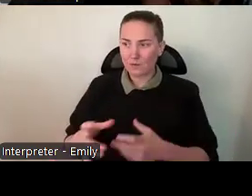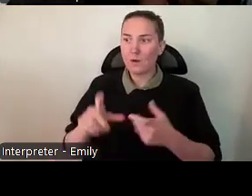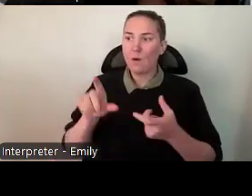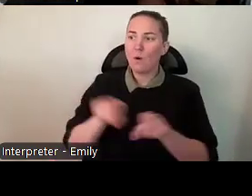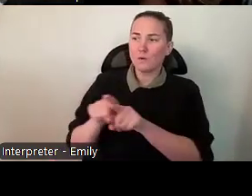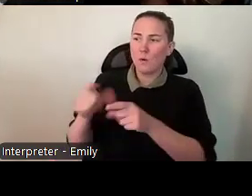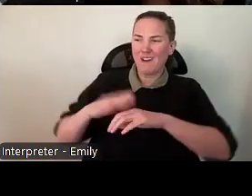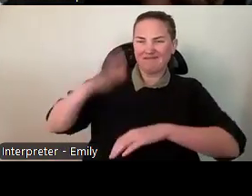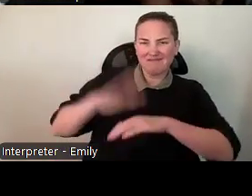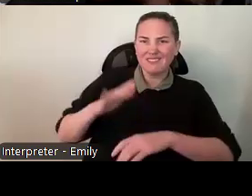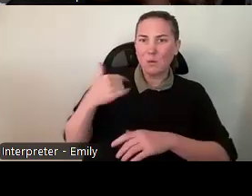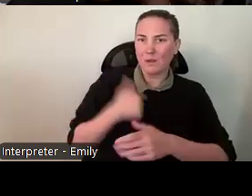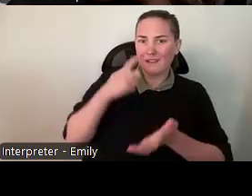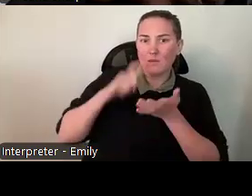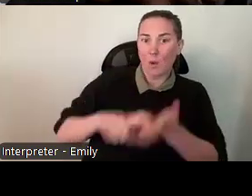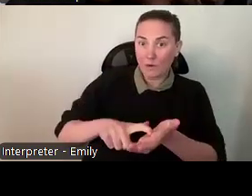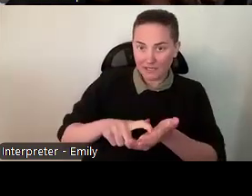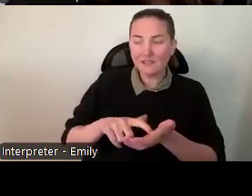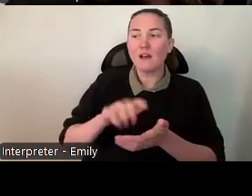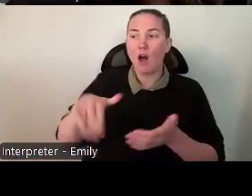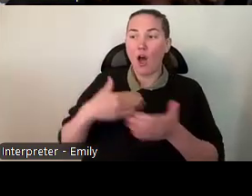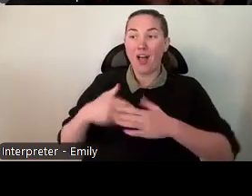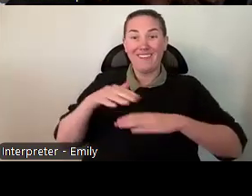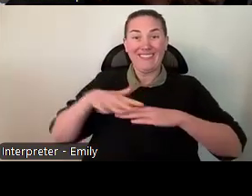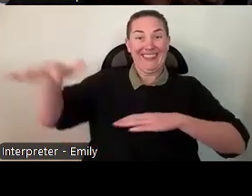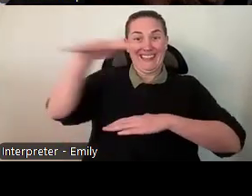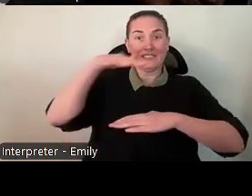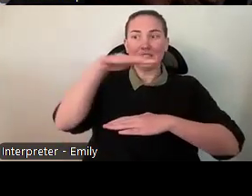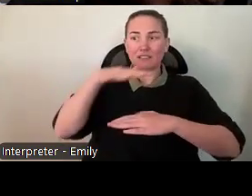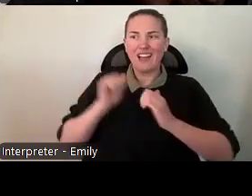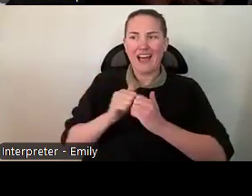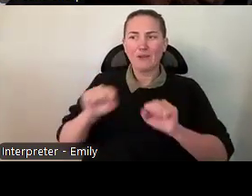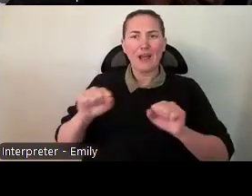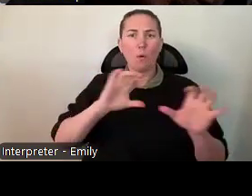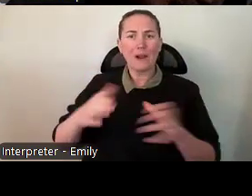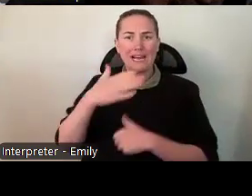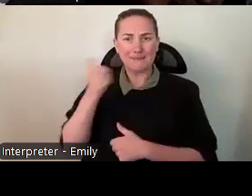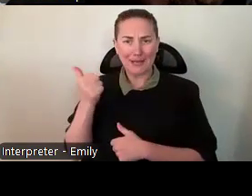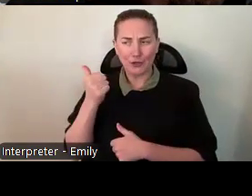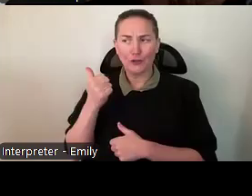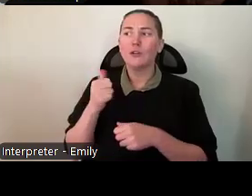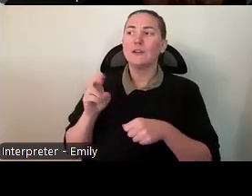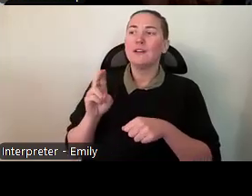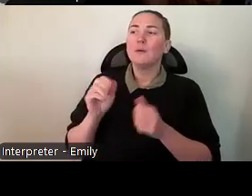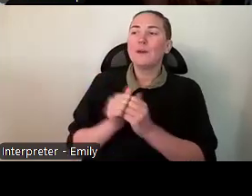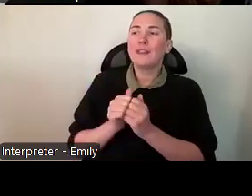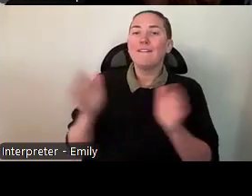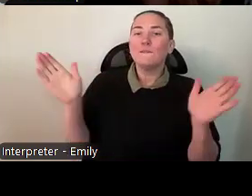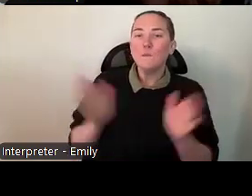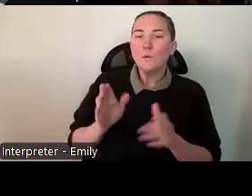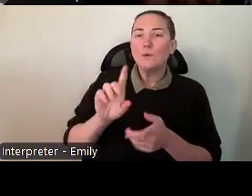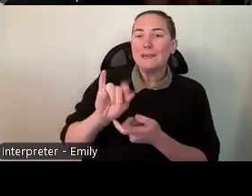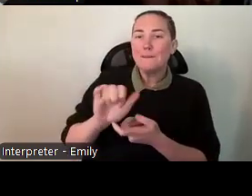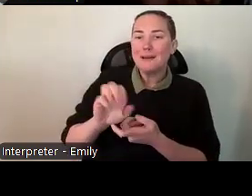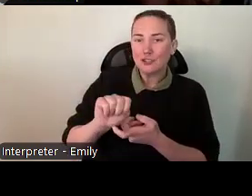consortium started showing us is that all of this can really be organized according to fewer dimensions